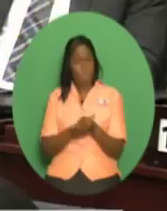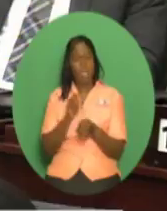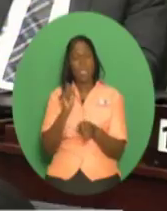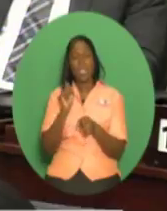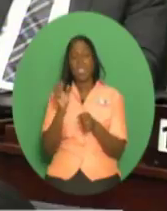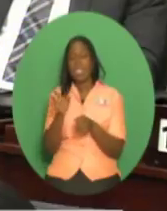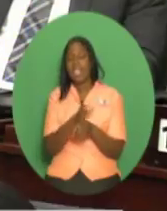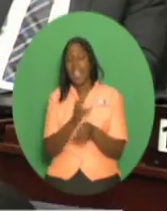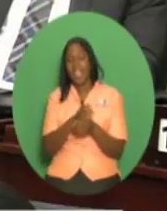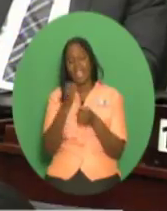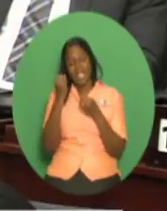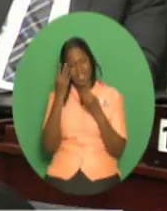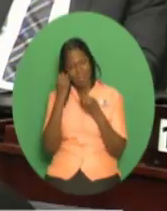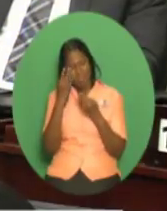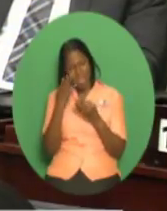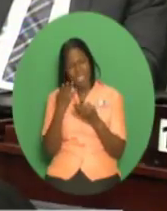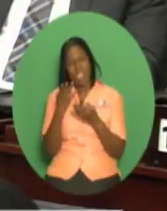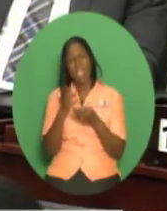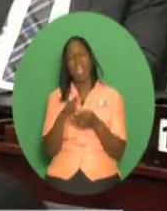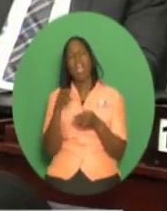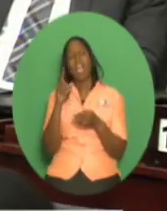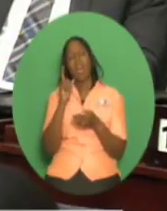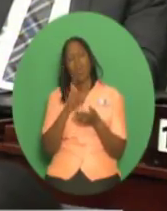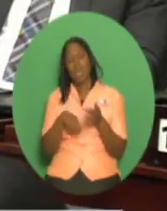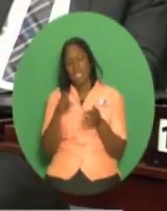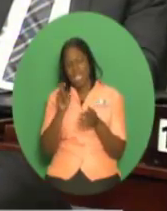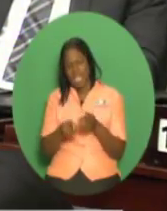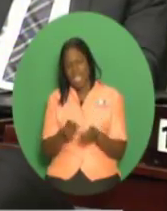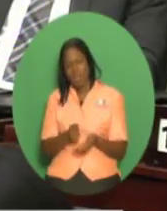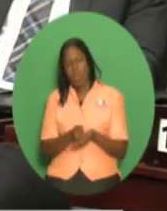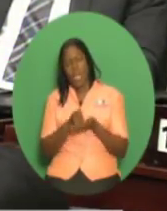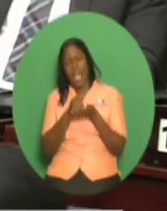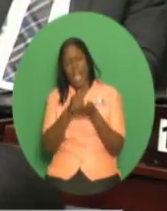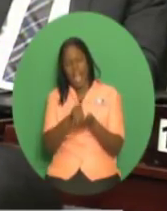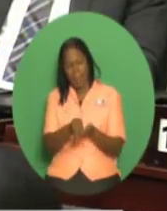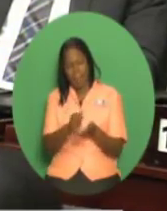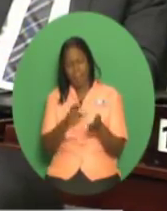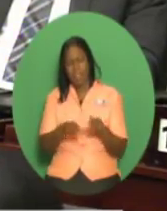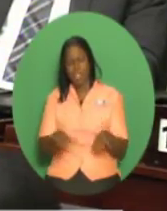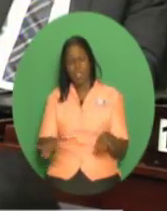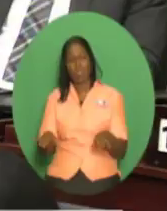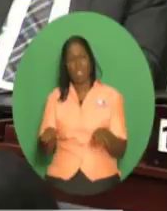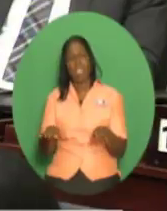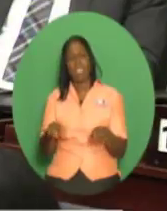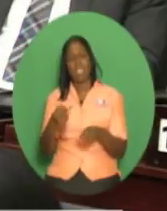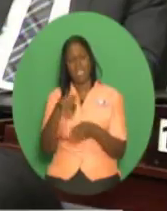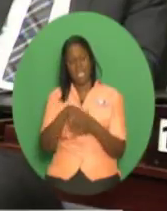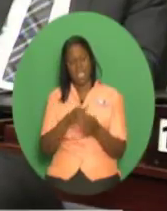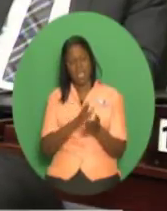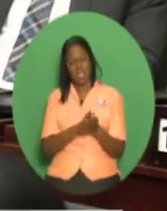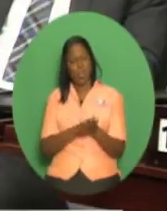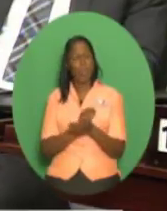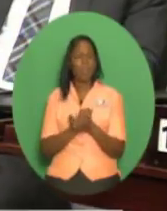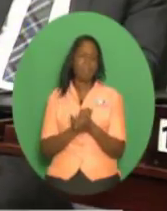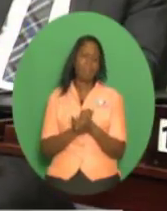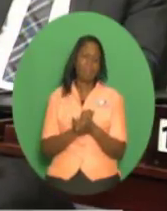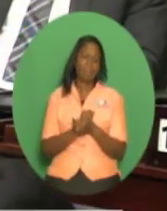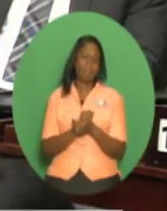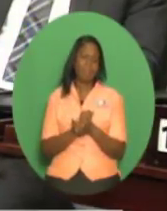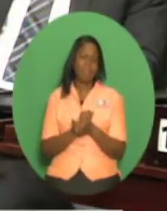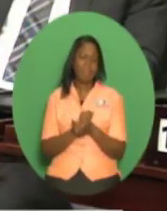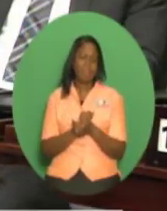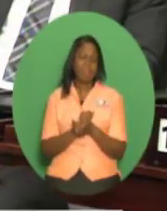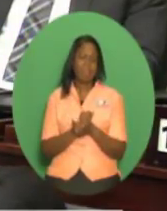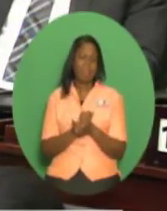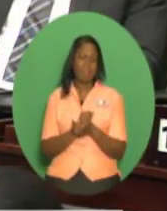necessary to assist them, our children, in dealing with the challenges